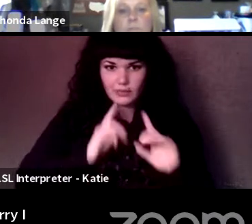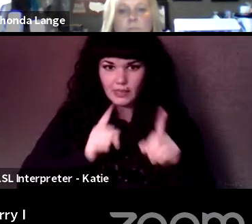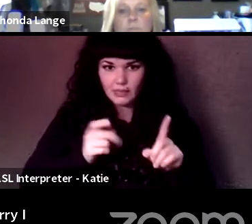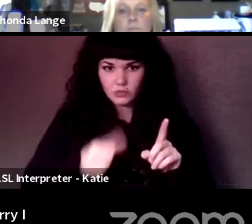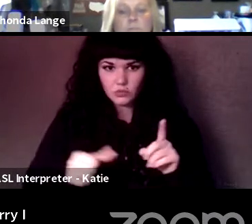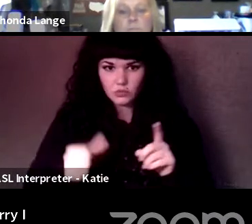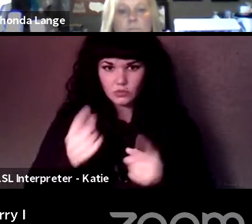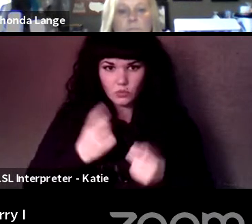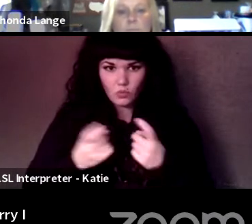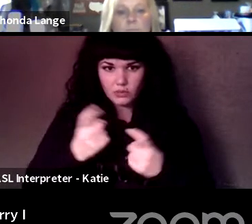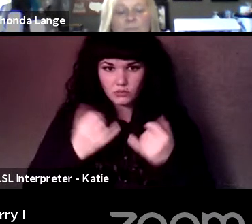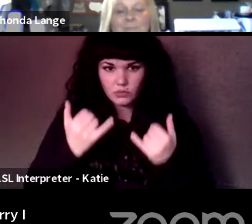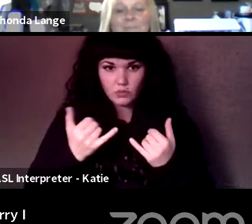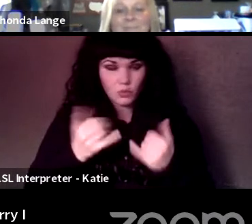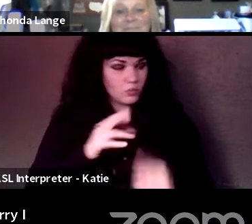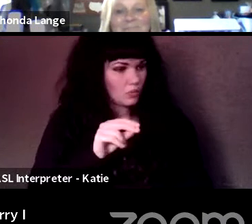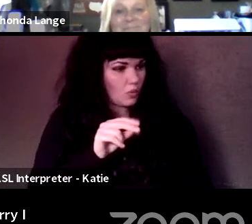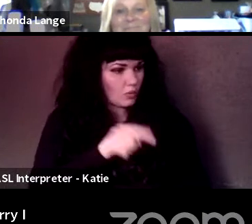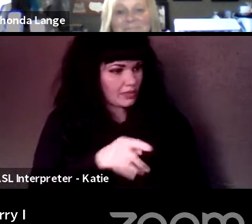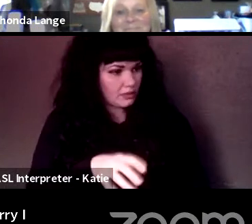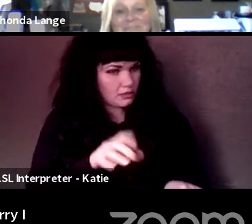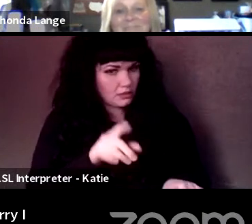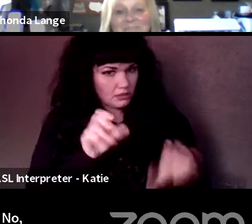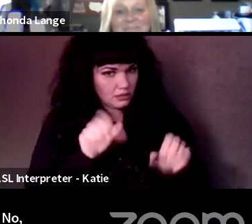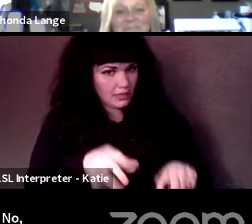take questions. Oh, I'm sorry.